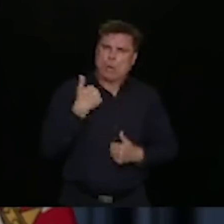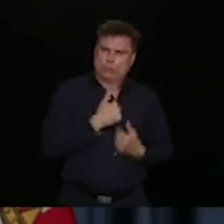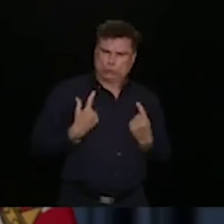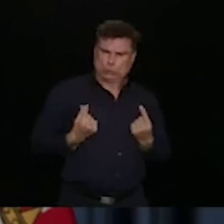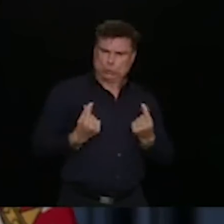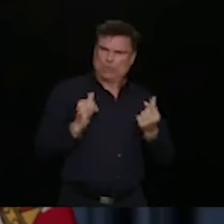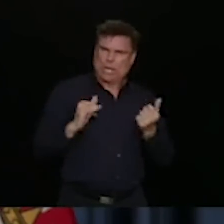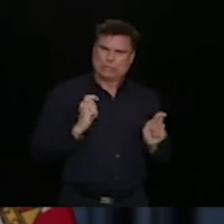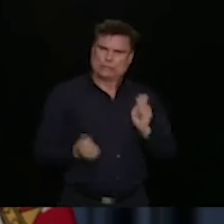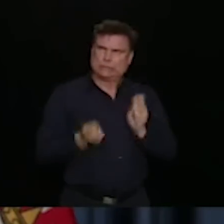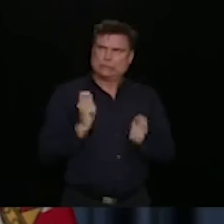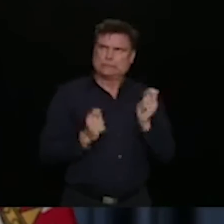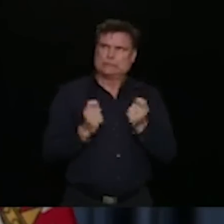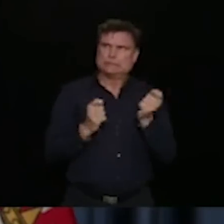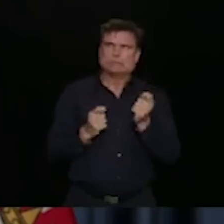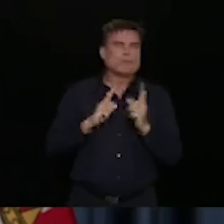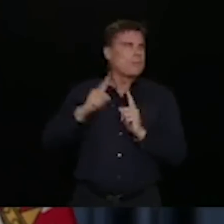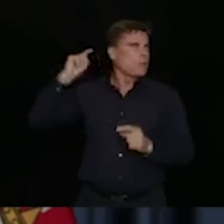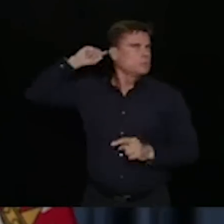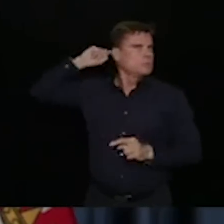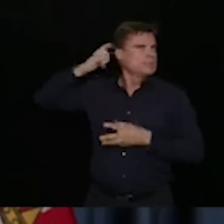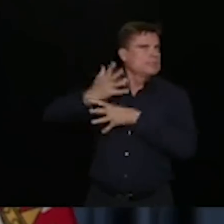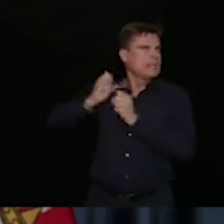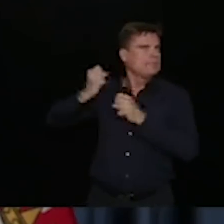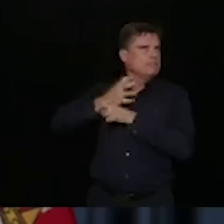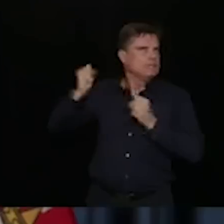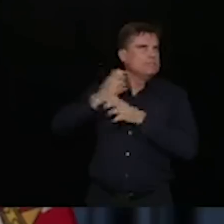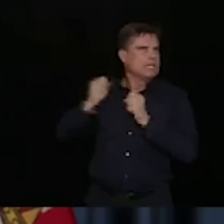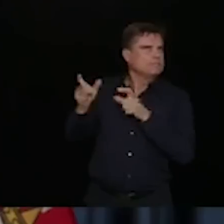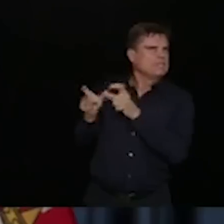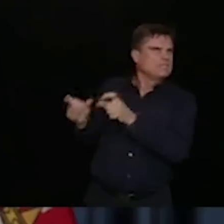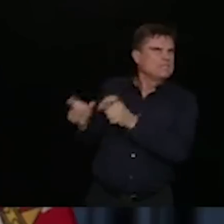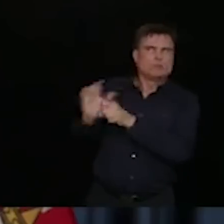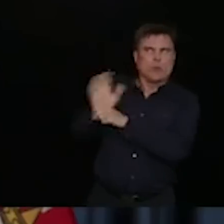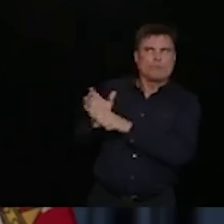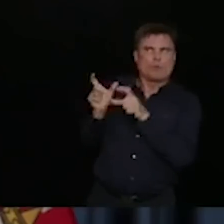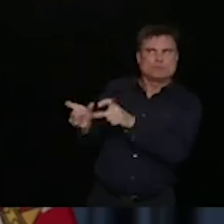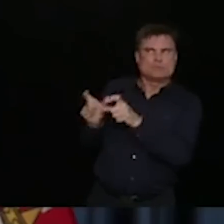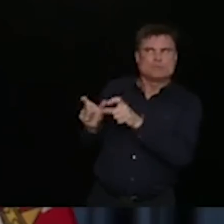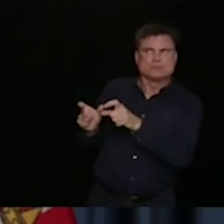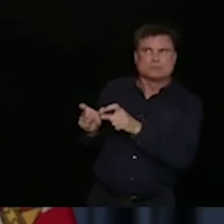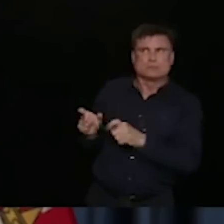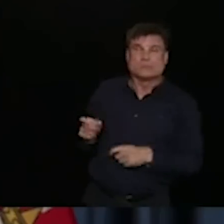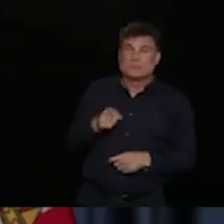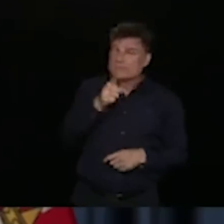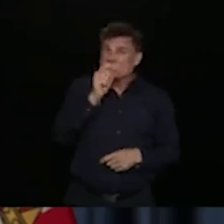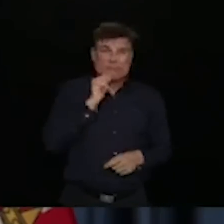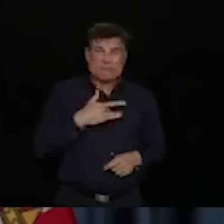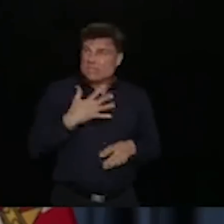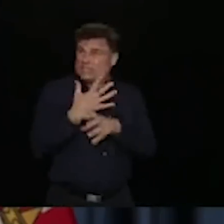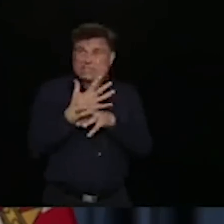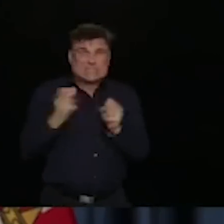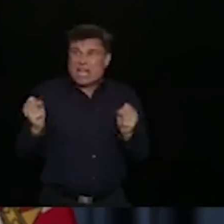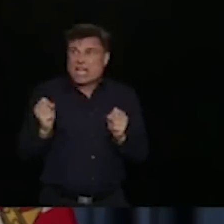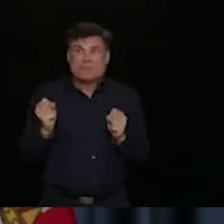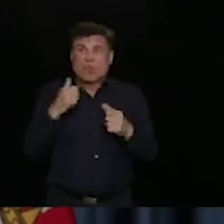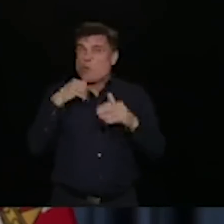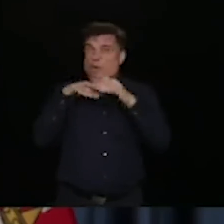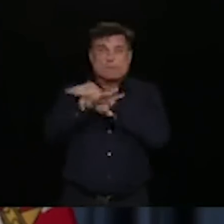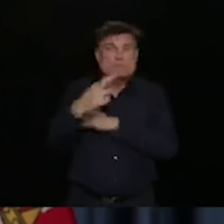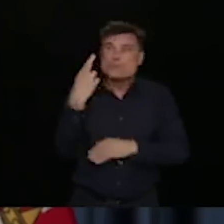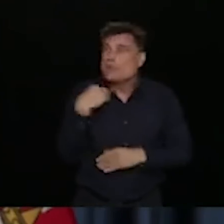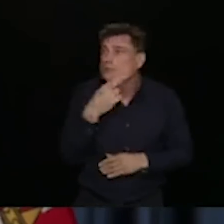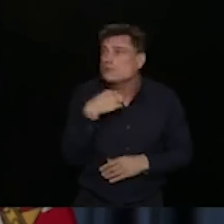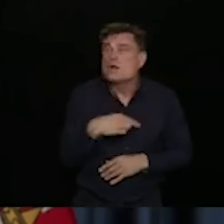because public confidence is critical to success in our economy. And if people do not feel safe when they're going shopping, when they're going out for dinner,